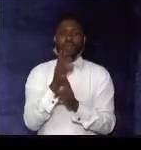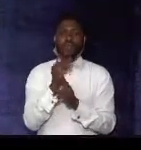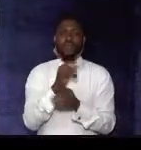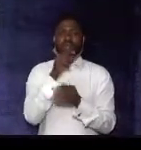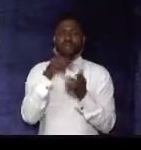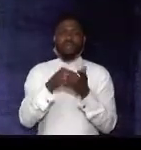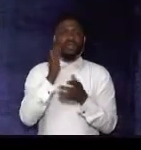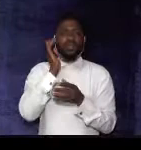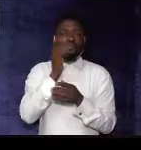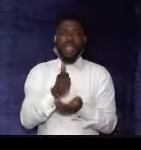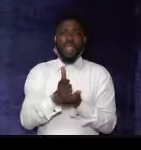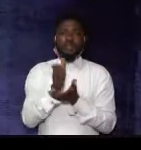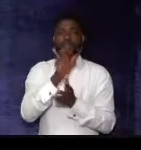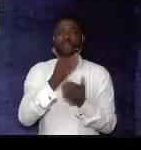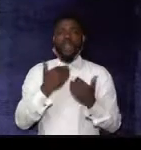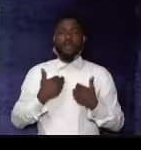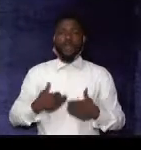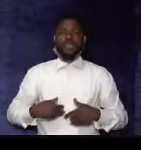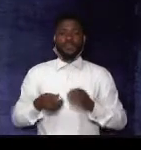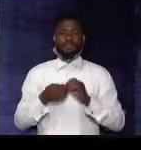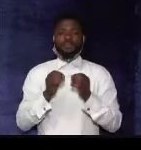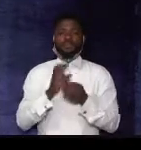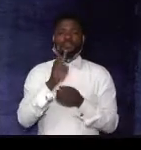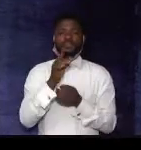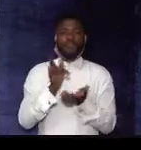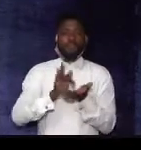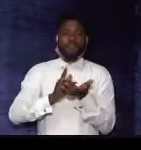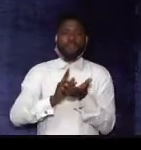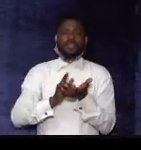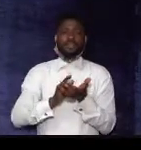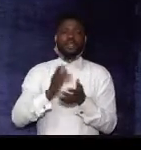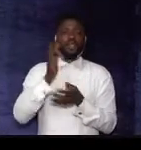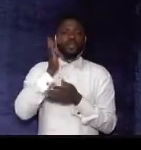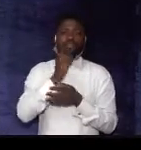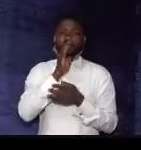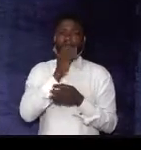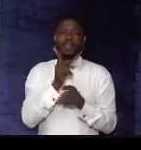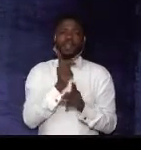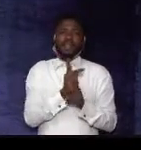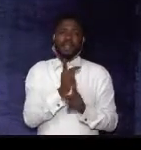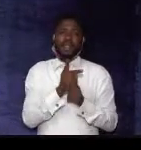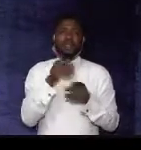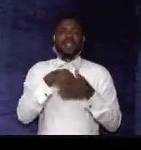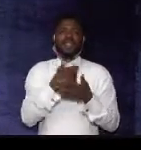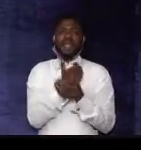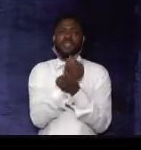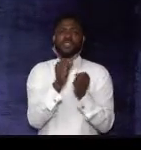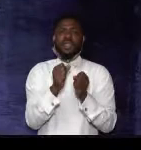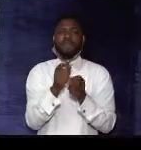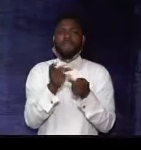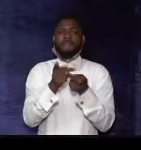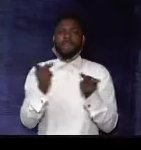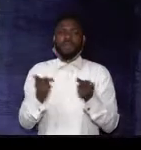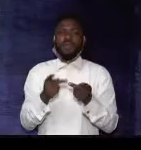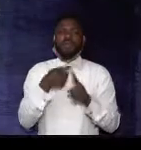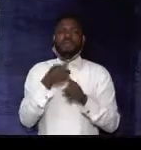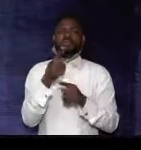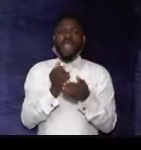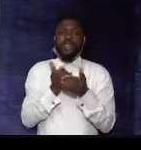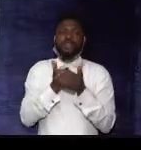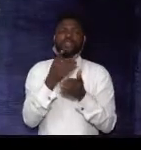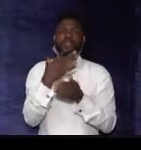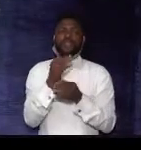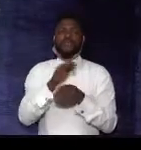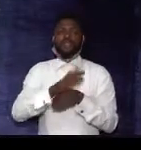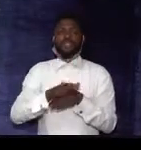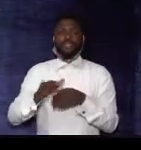water regularly. This will help your body. 3, medicines and drugs should be kept in a safe place away from the